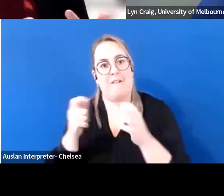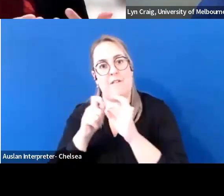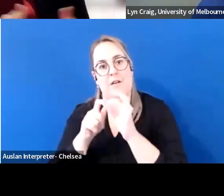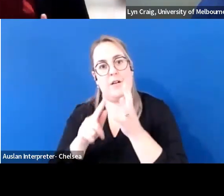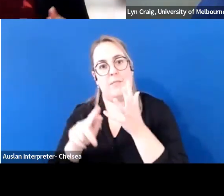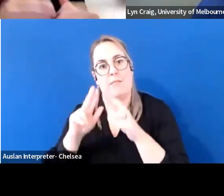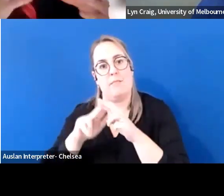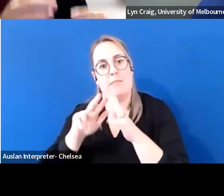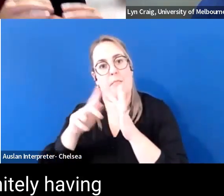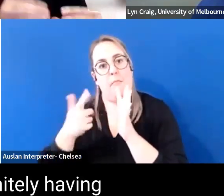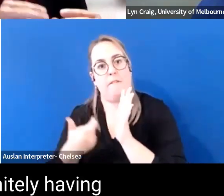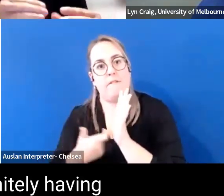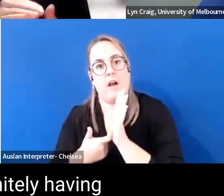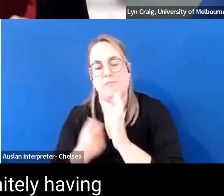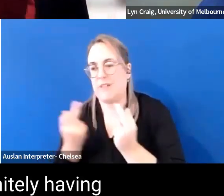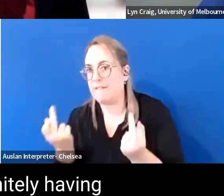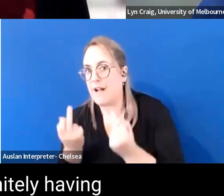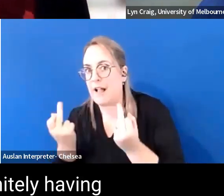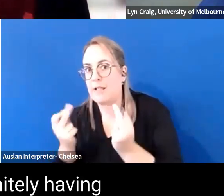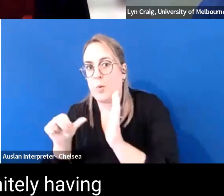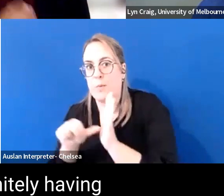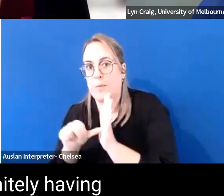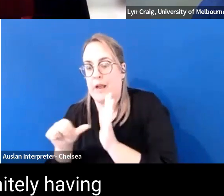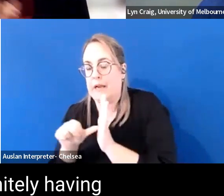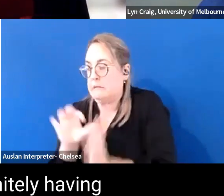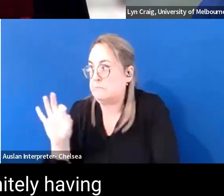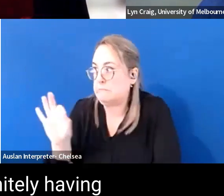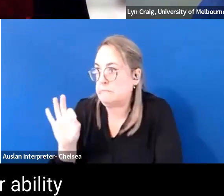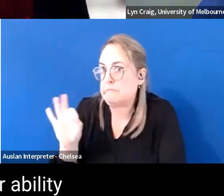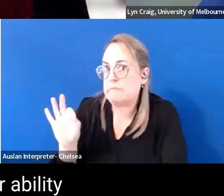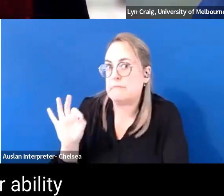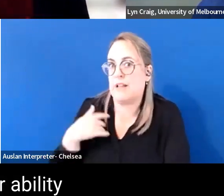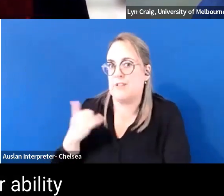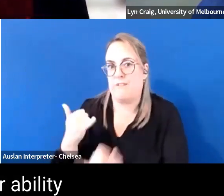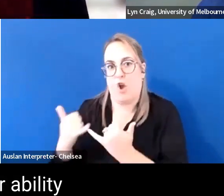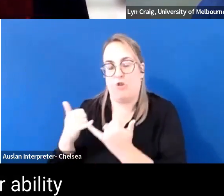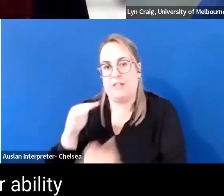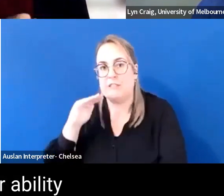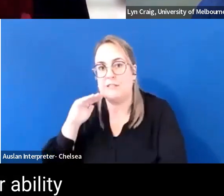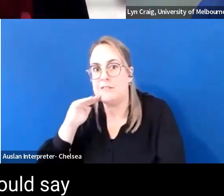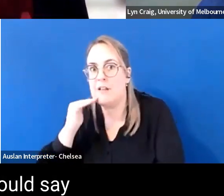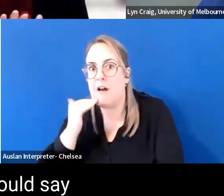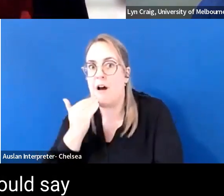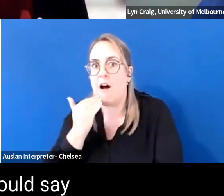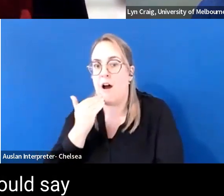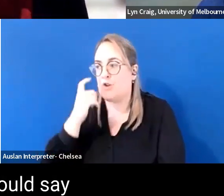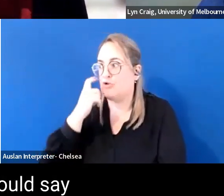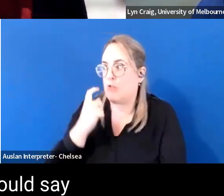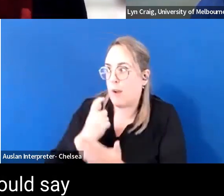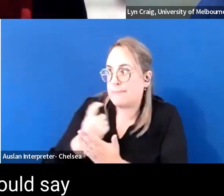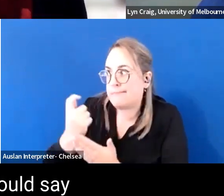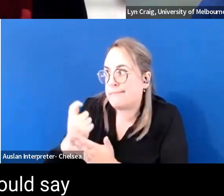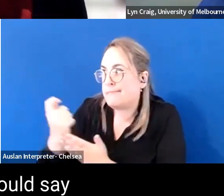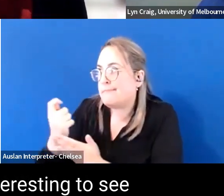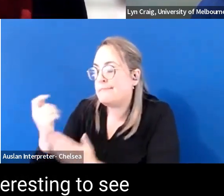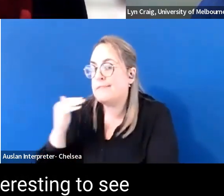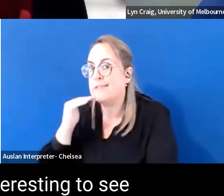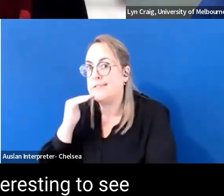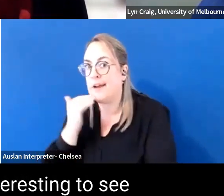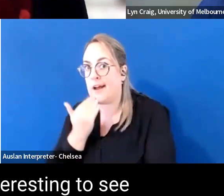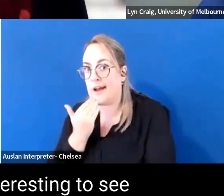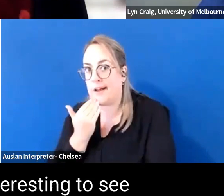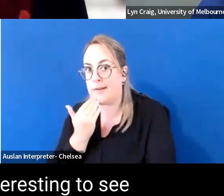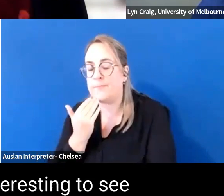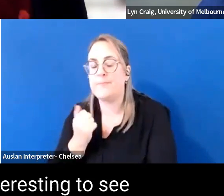so when those prices rise, that is definitely having more of an effect on their ability to meet commitments. And I would say during the pandemic, it was